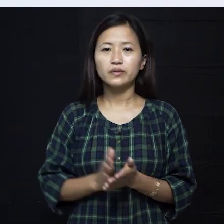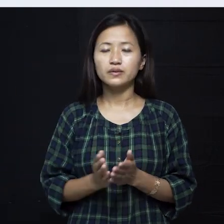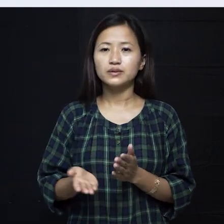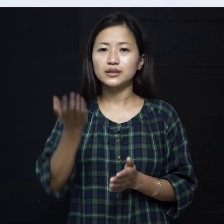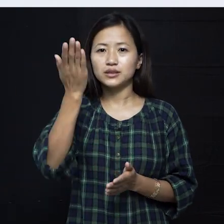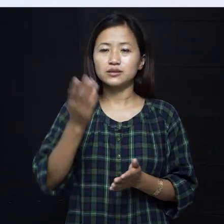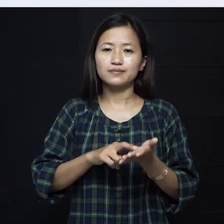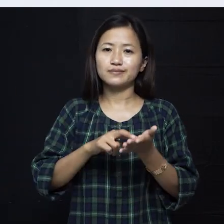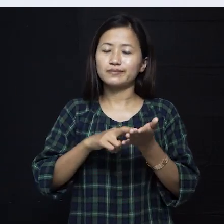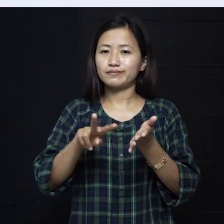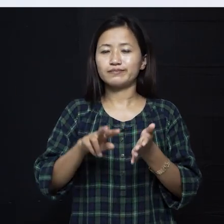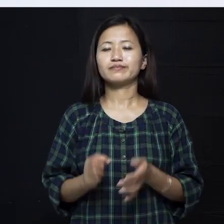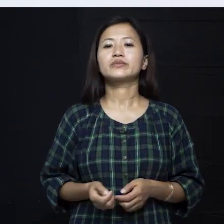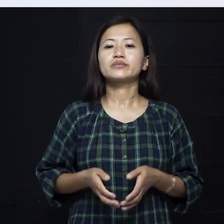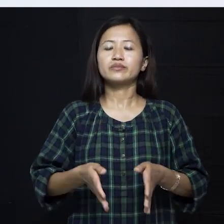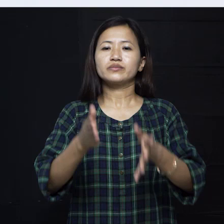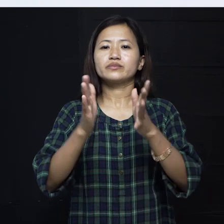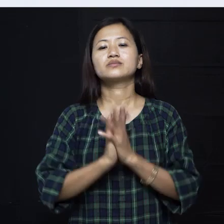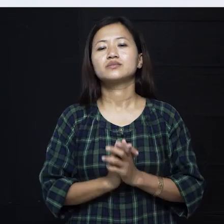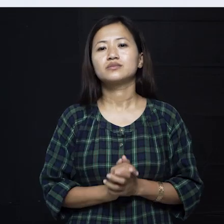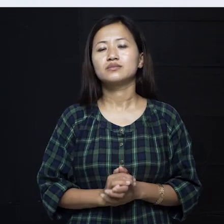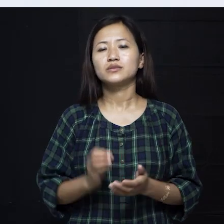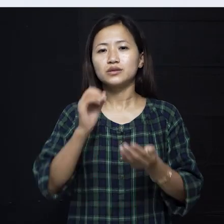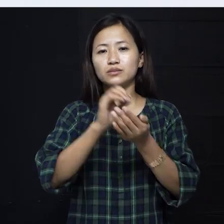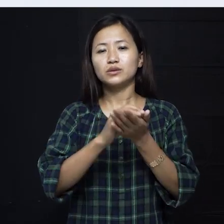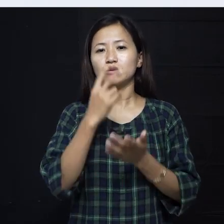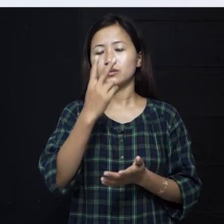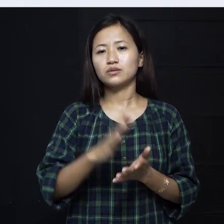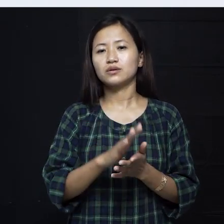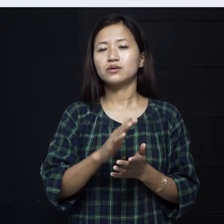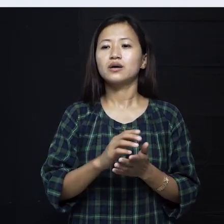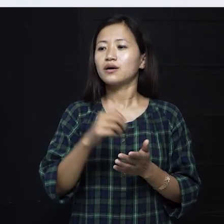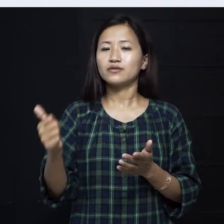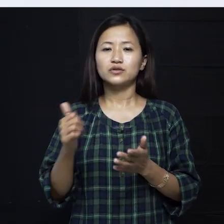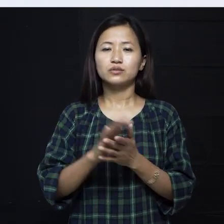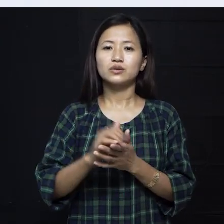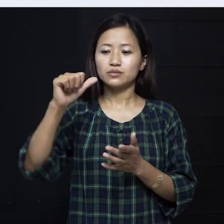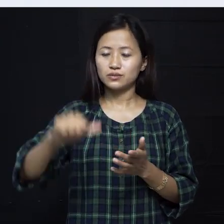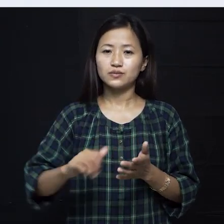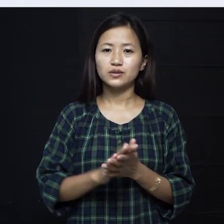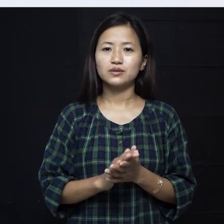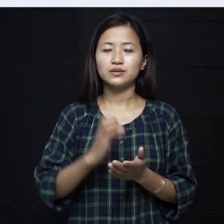highways. And these highways, they are maintained and looked after by the